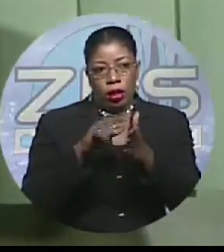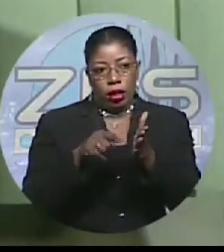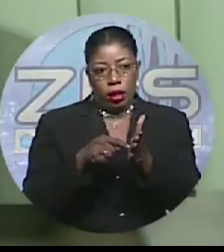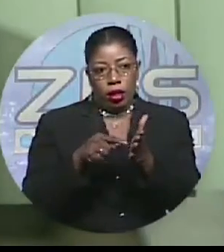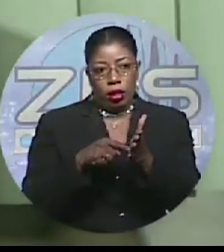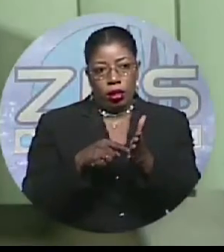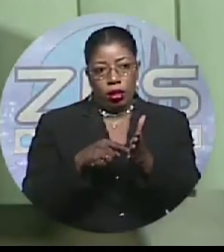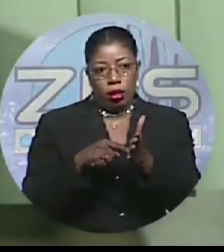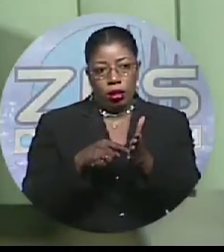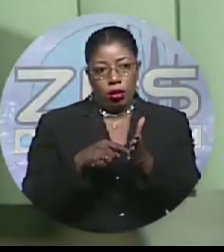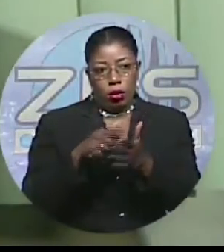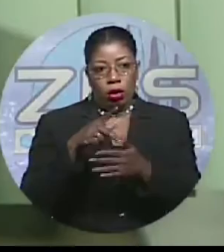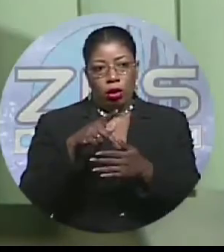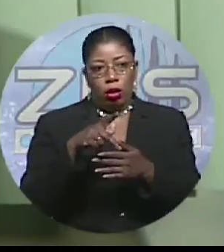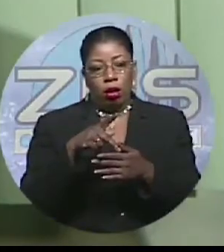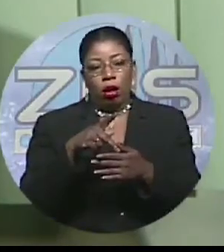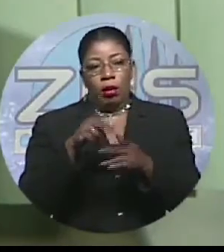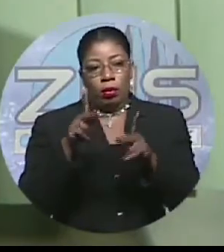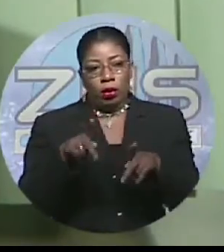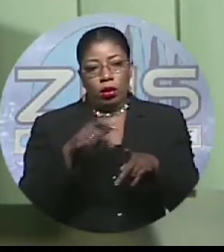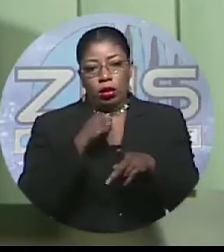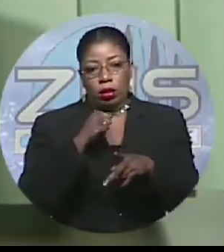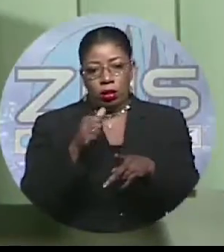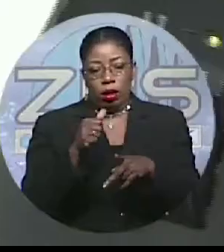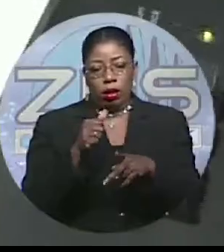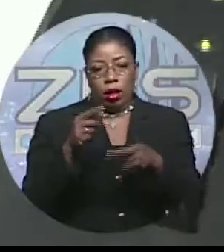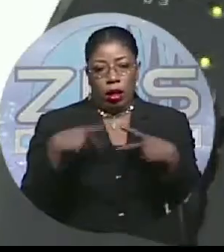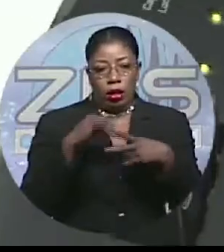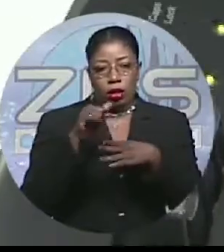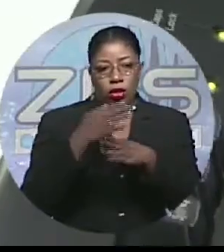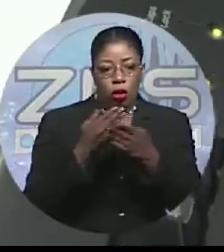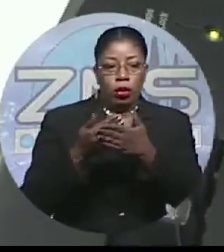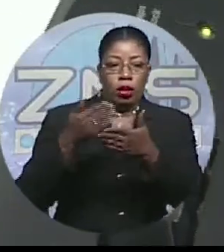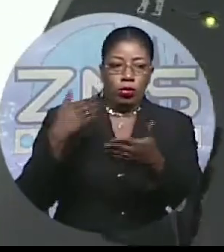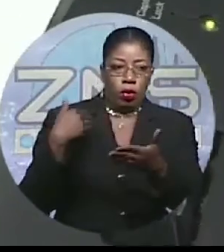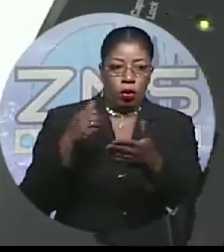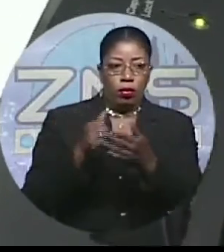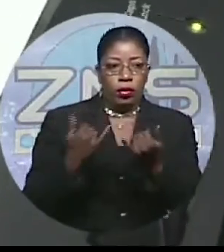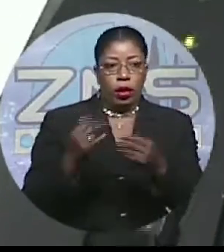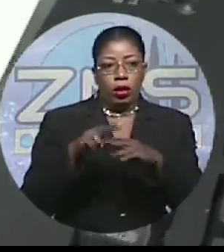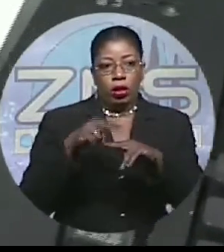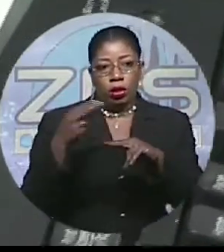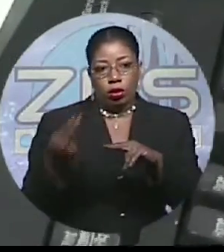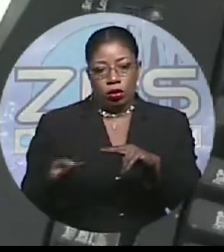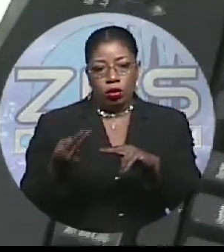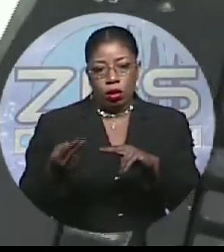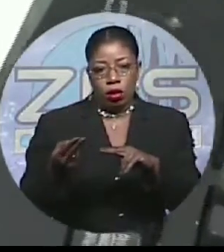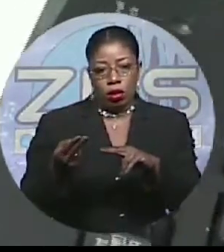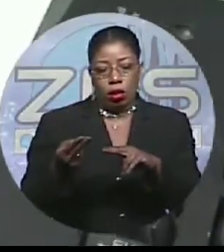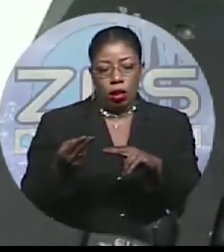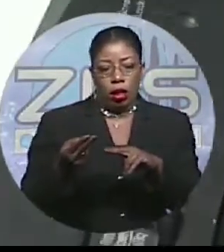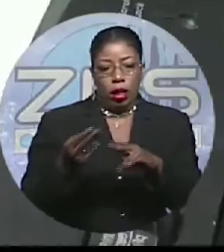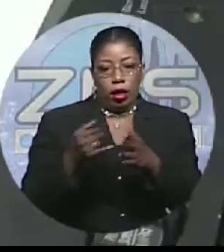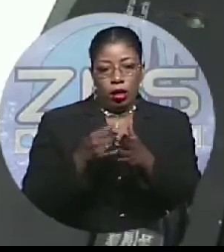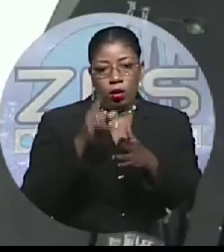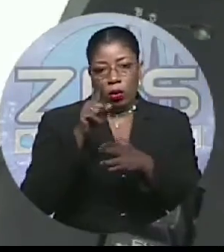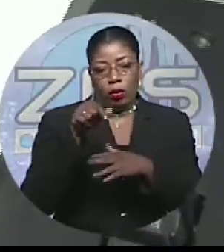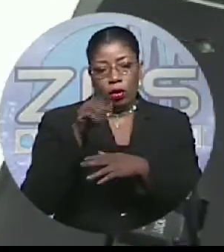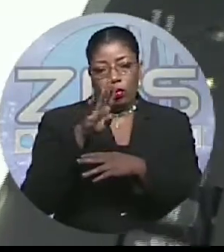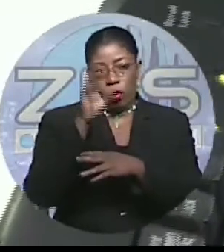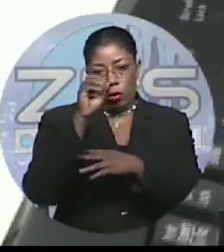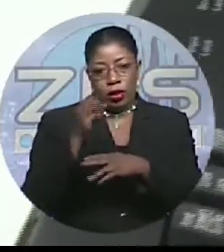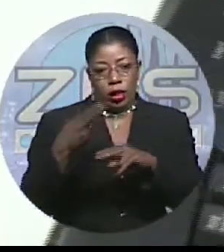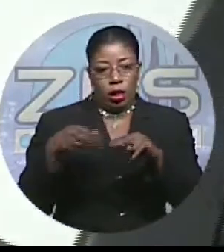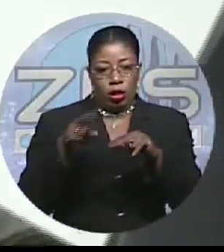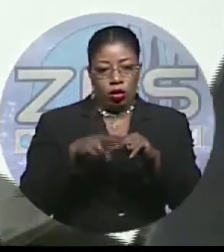have been persons who were not employed at the time. The drop in unemployment comes despite a 1.4%